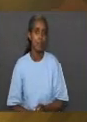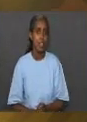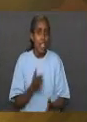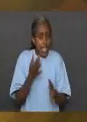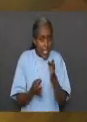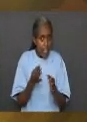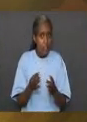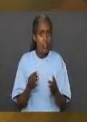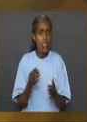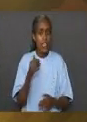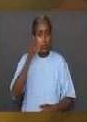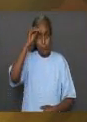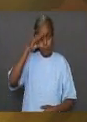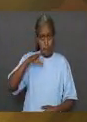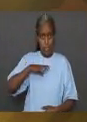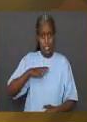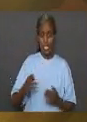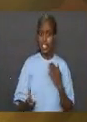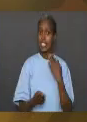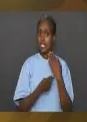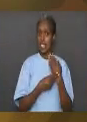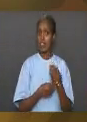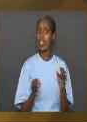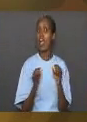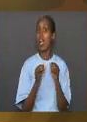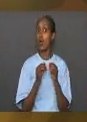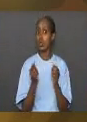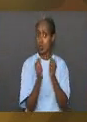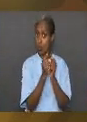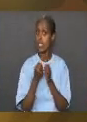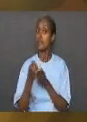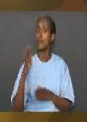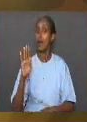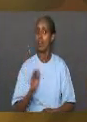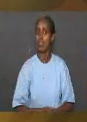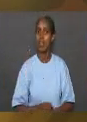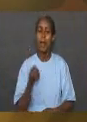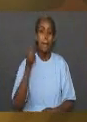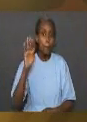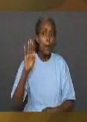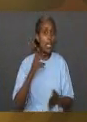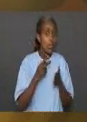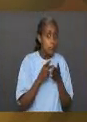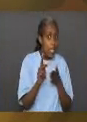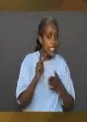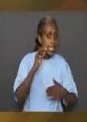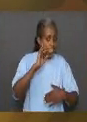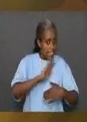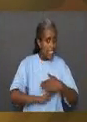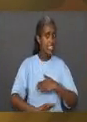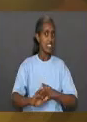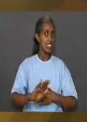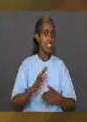If a person has a savings account with a bank, the bank pays interest on